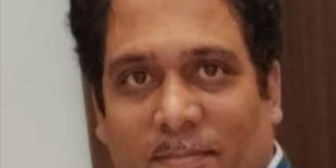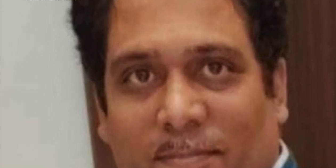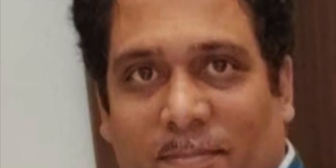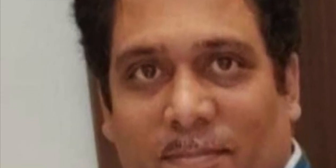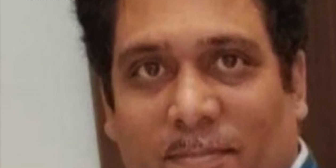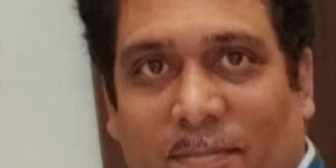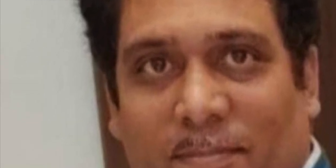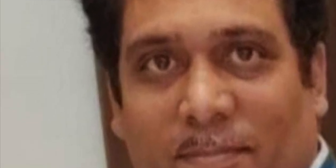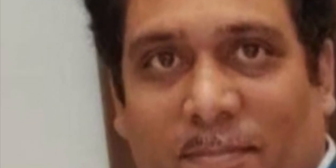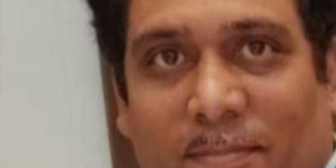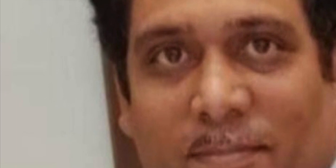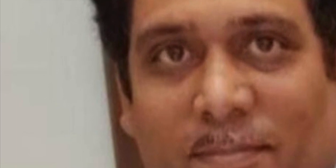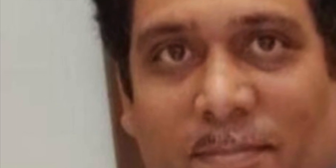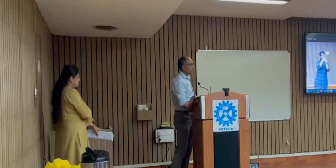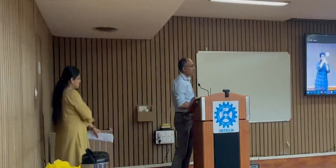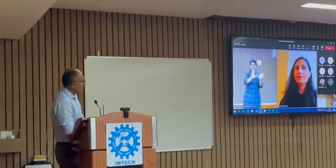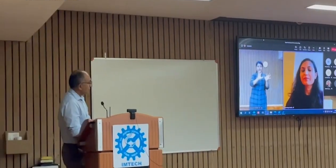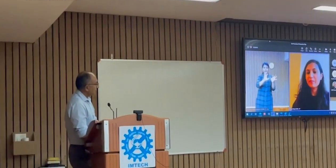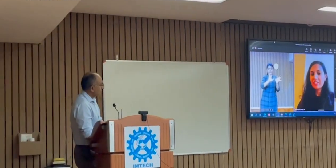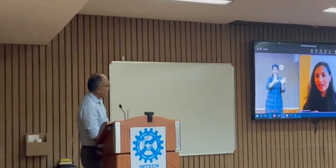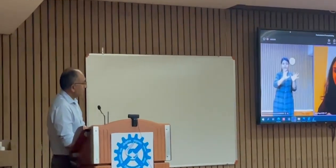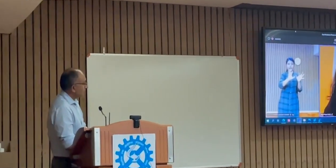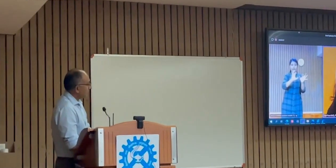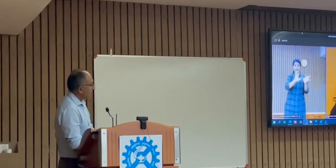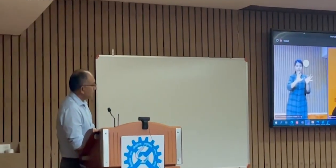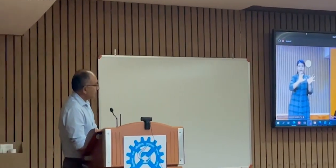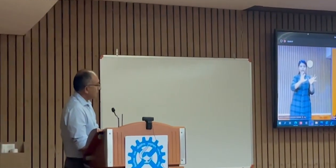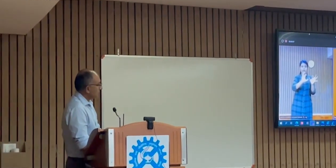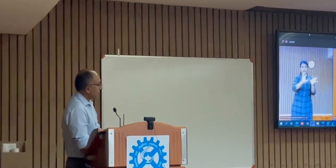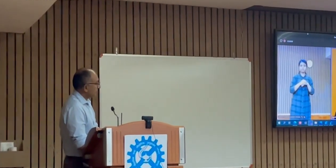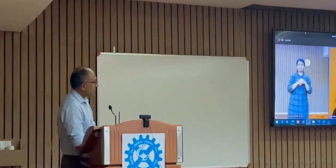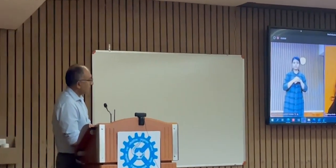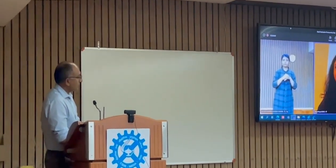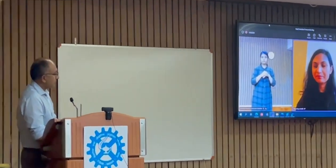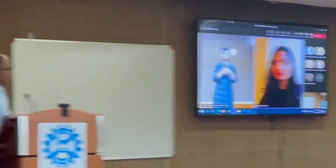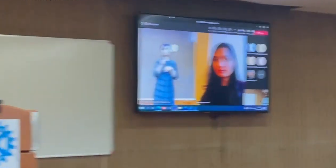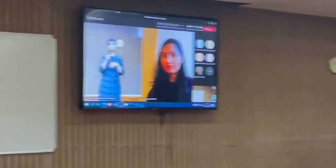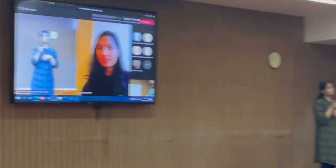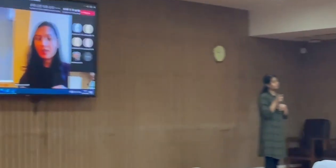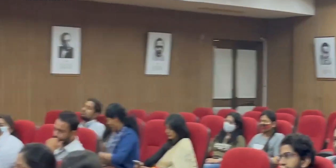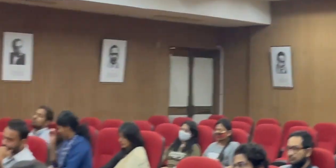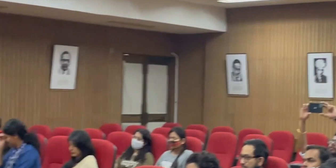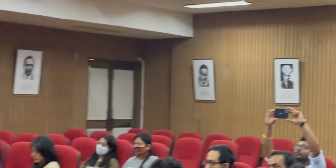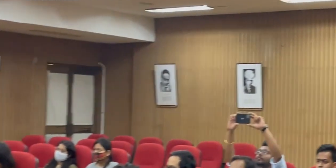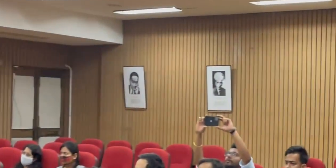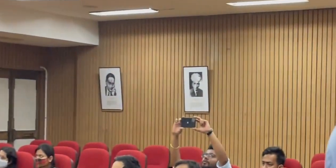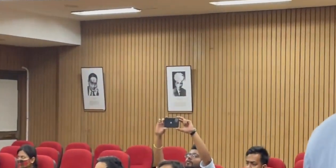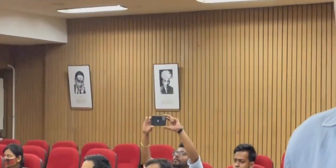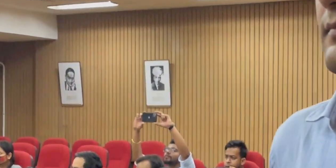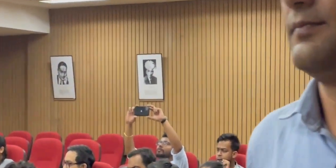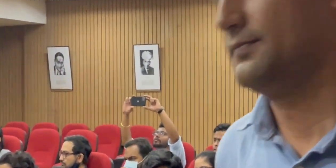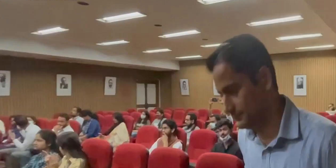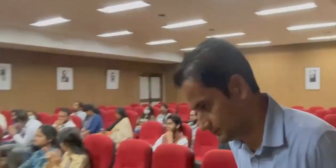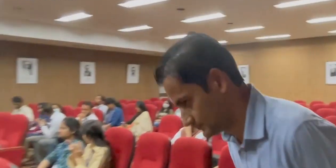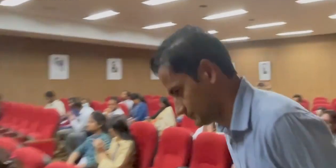dr arvind ranade from bigyan prasad dst sri ravi sardesh muk and dr surekha jingari and vibhu